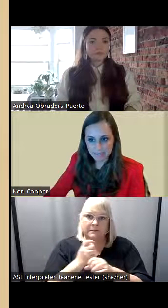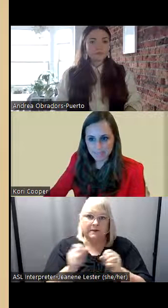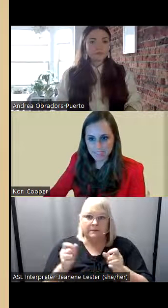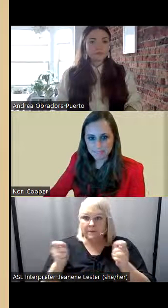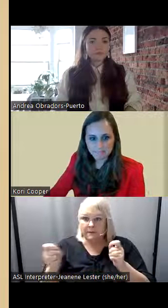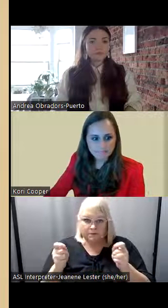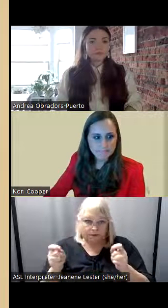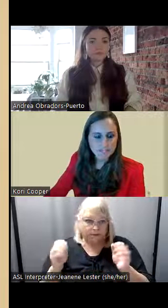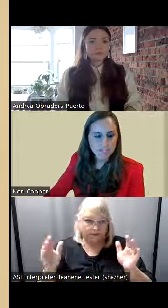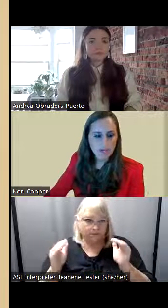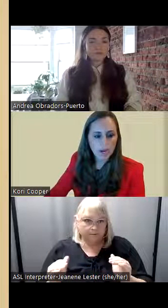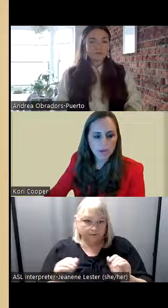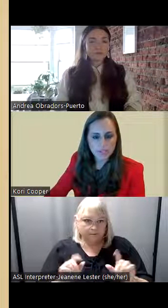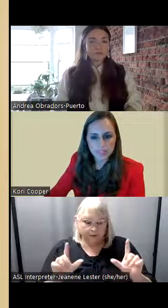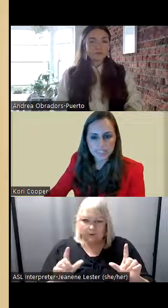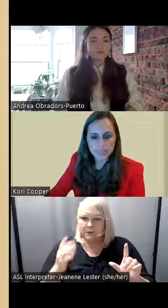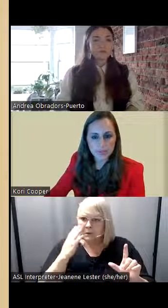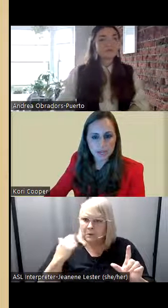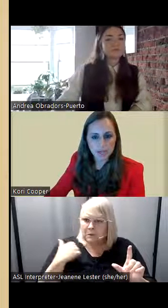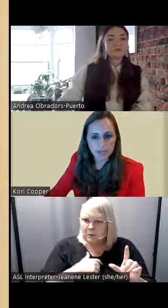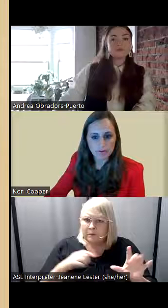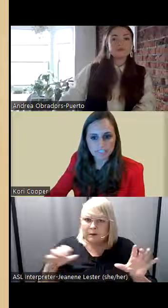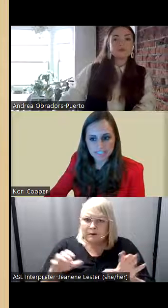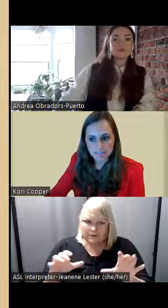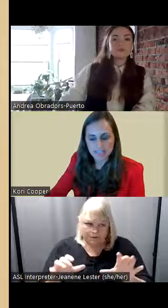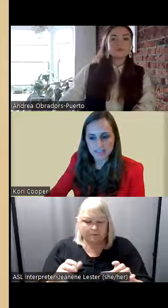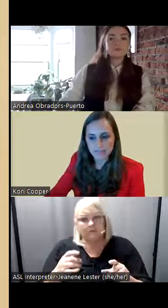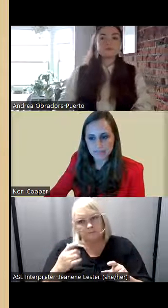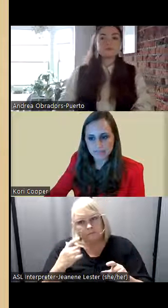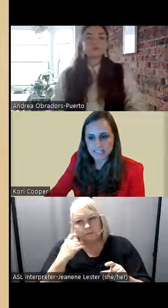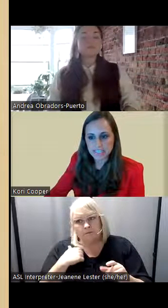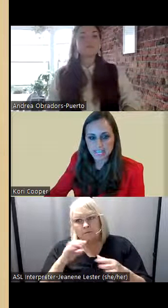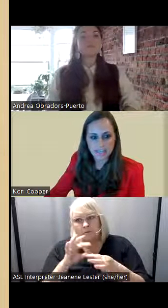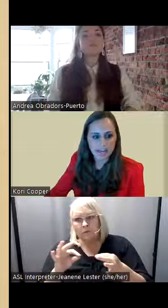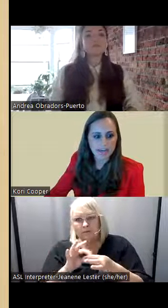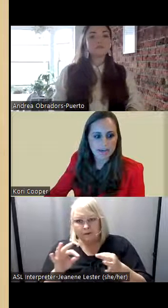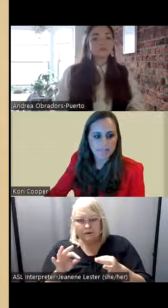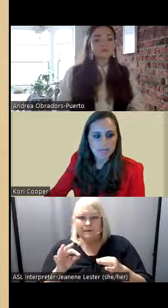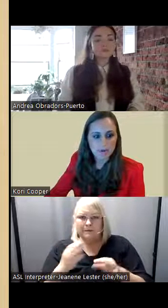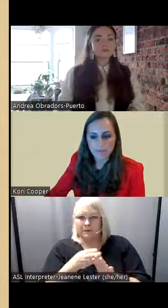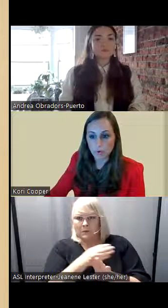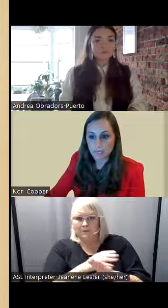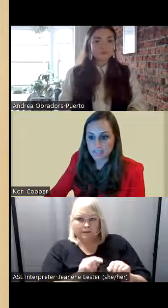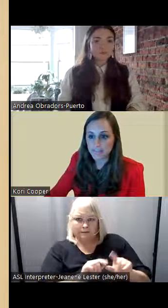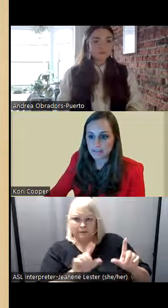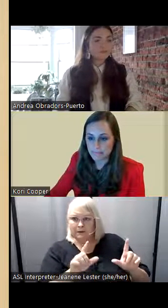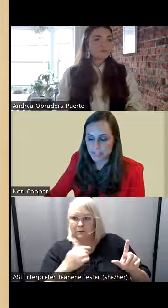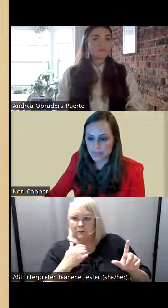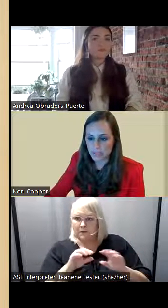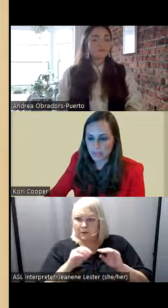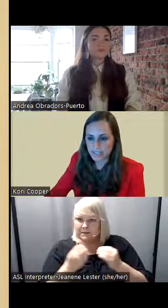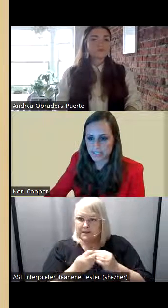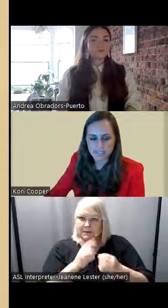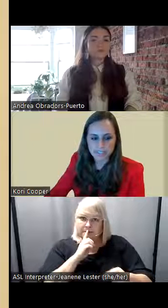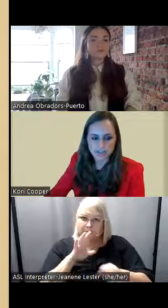Next slide, please. So why are we doing this? So I referenced a little bit in the previous slide that we have an organizational commitment